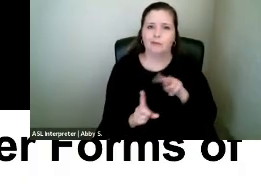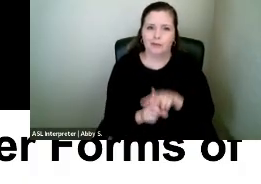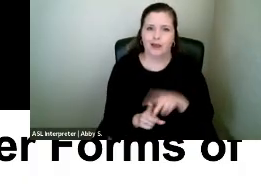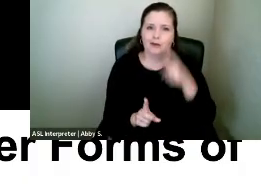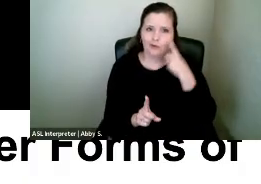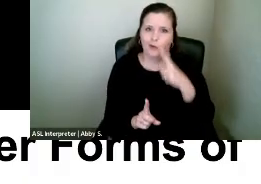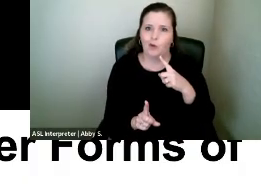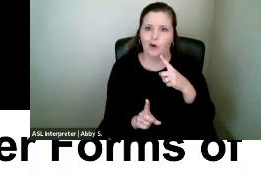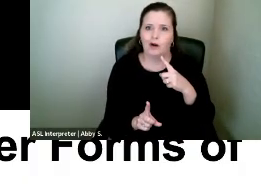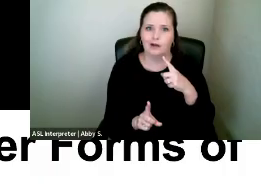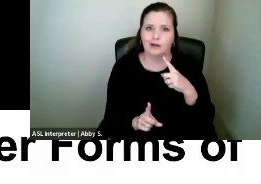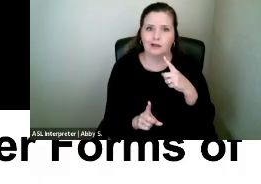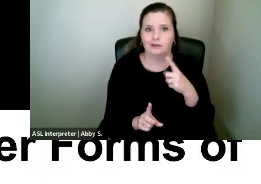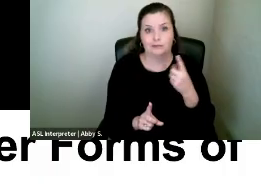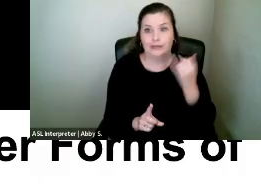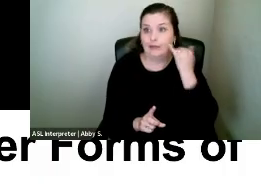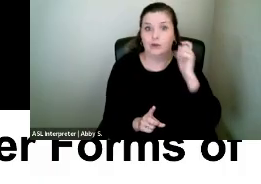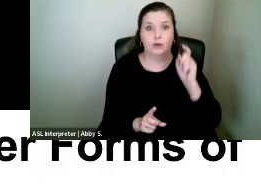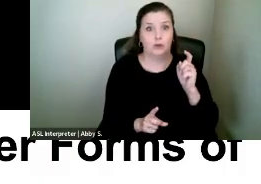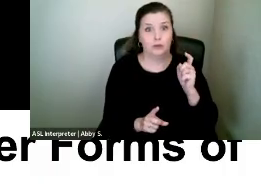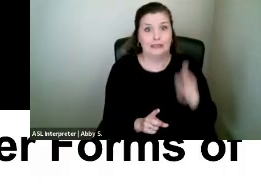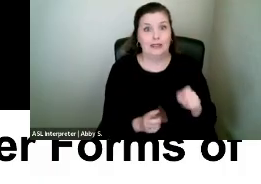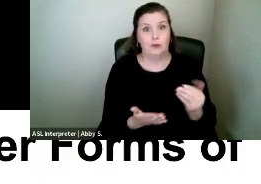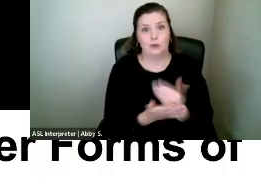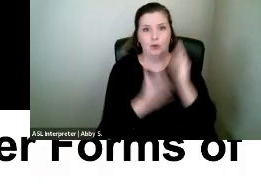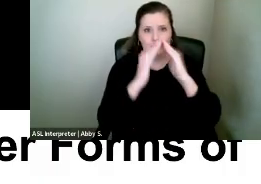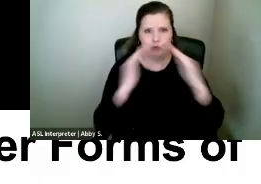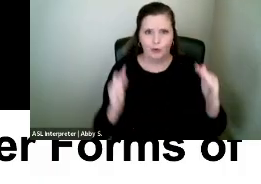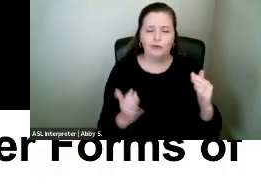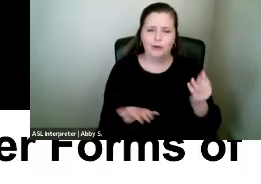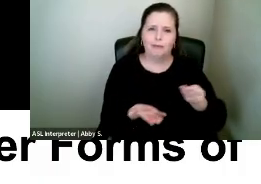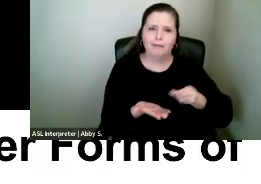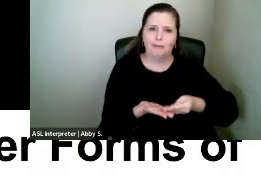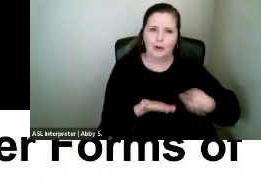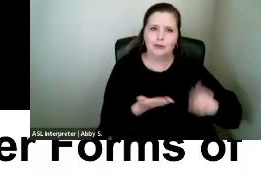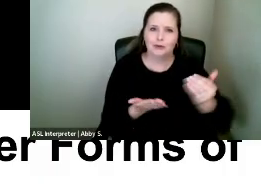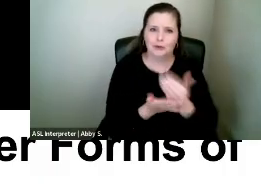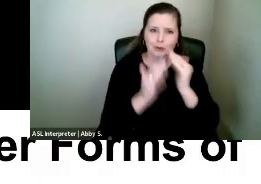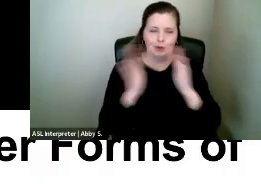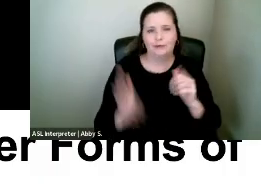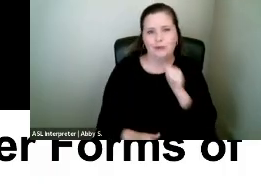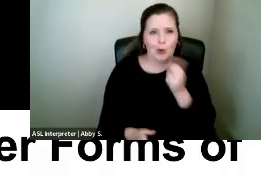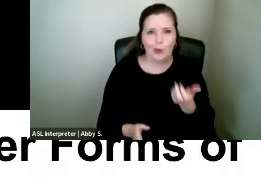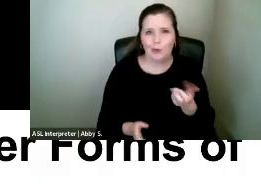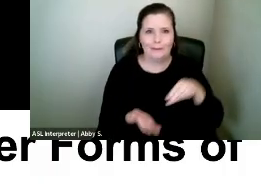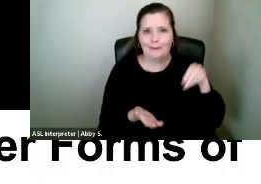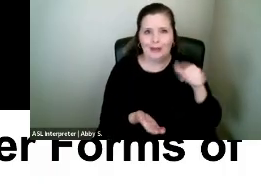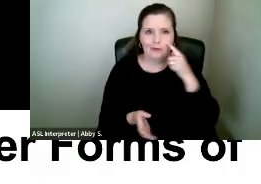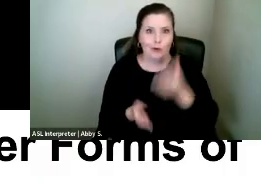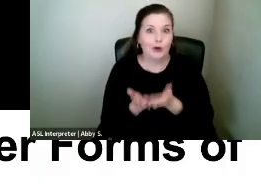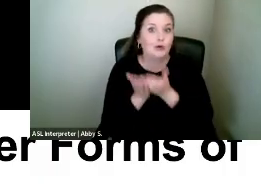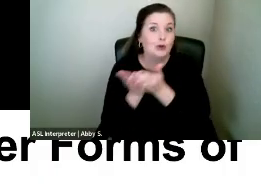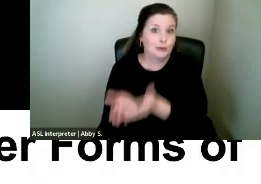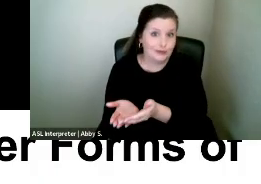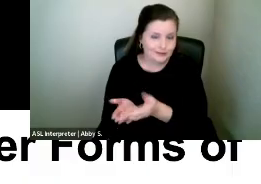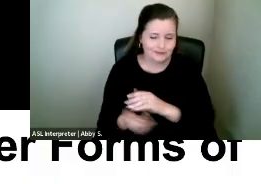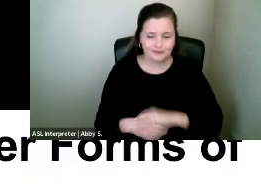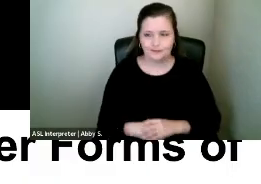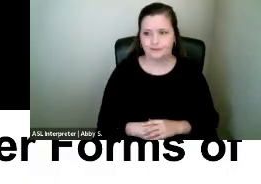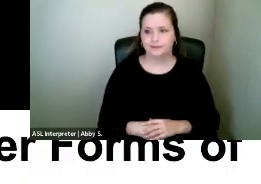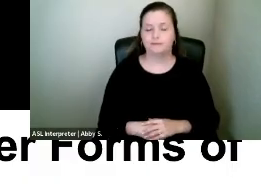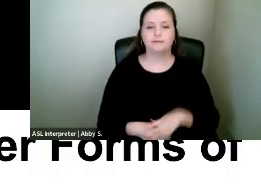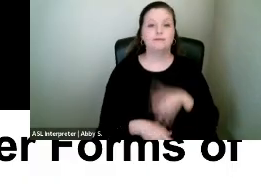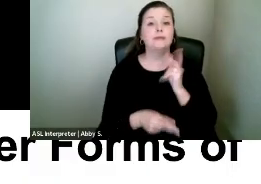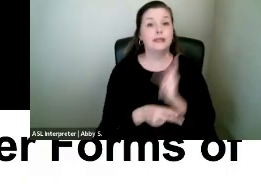intended purpose. If you need a new roof, use it for the new roof. Don't go out on cruise. Okay, you want to make sure that you keep all of your